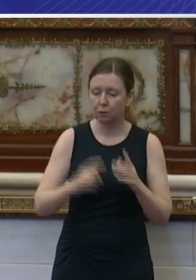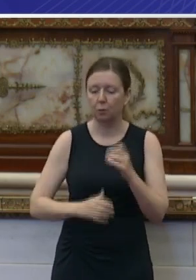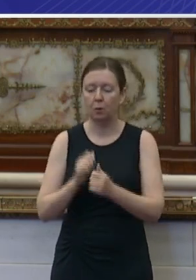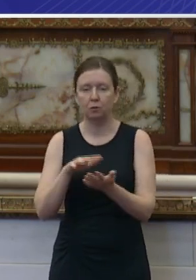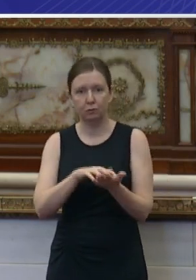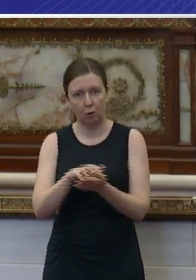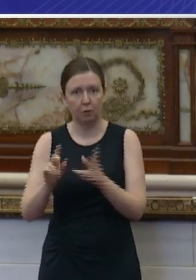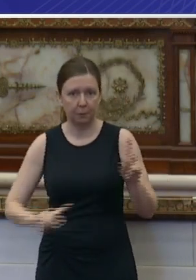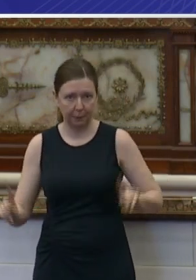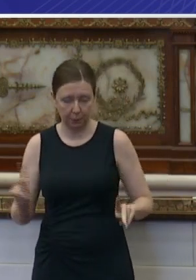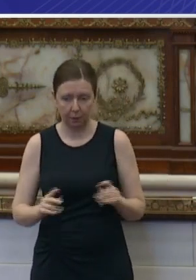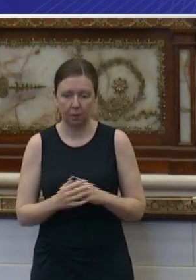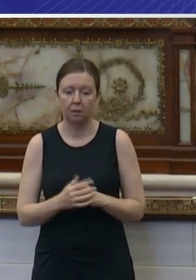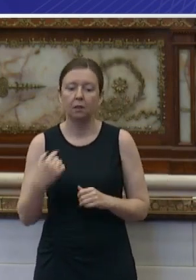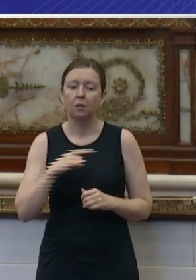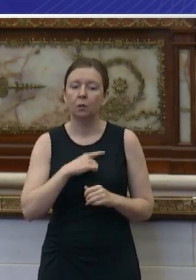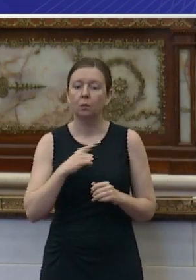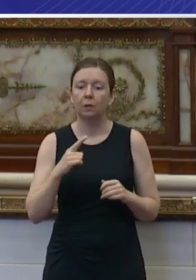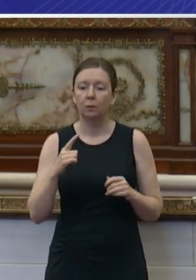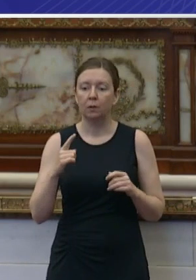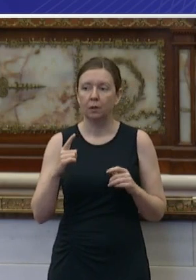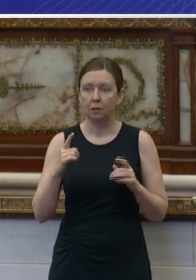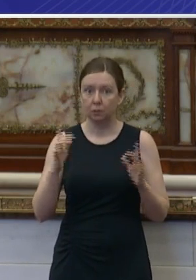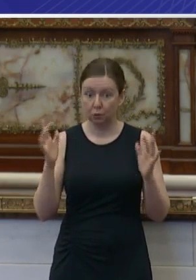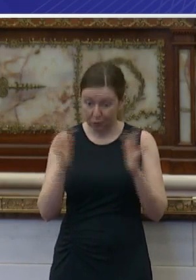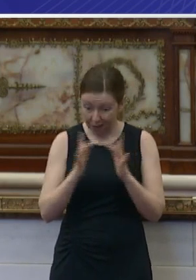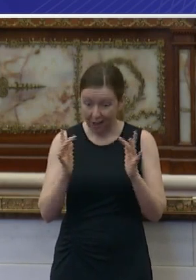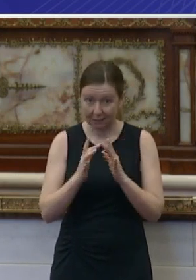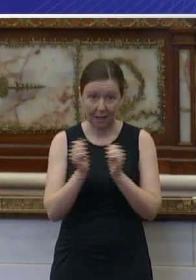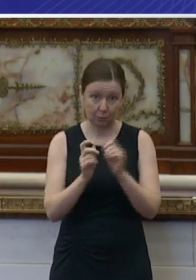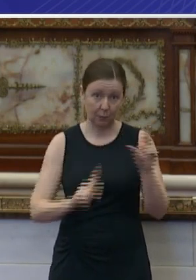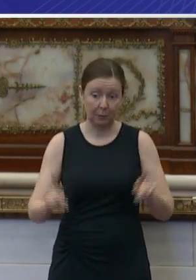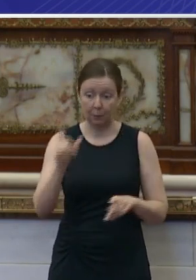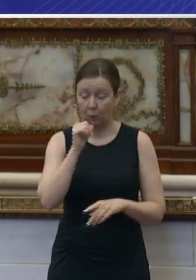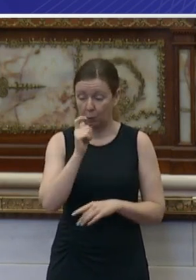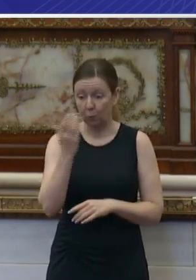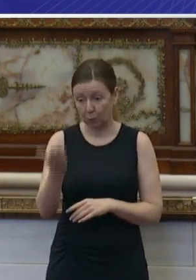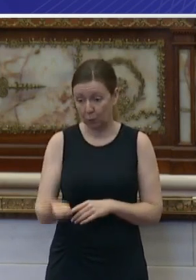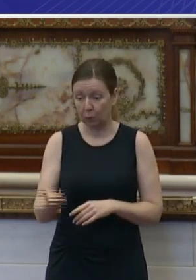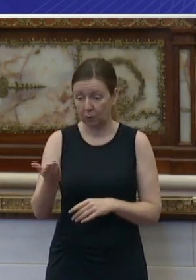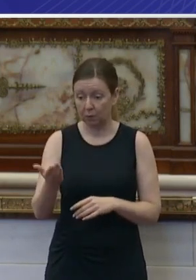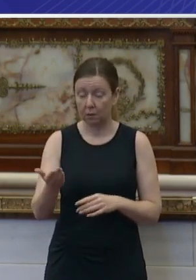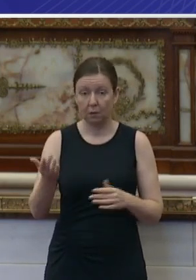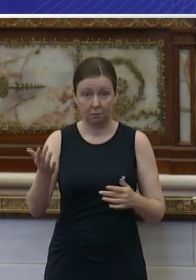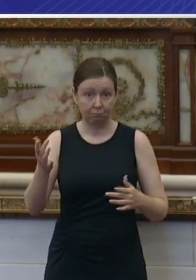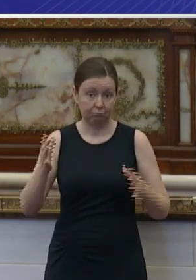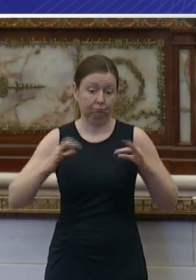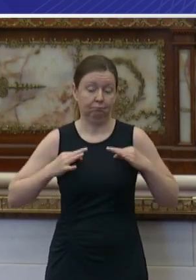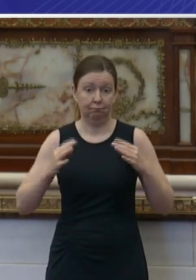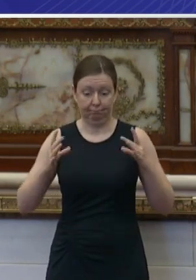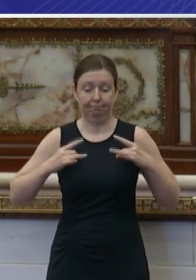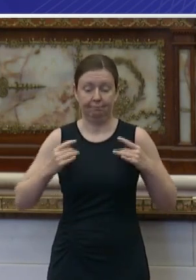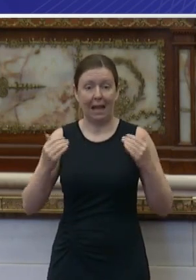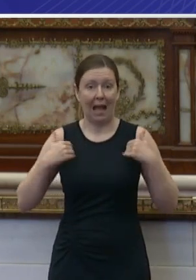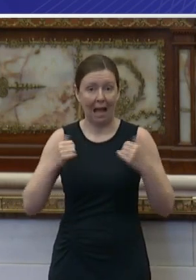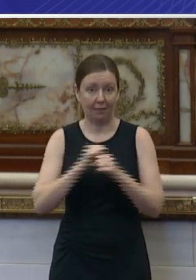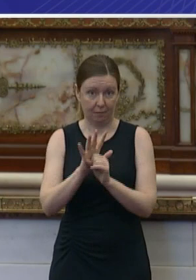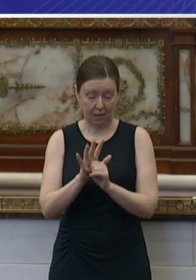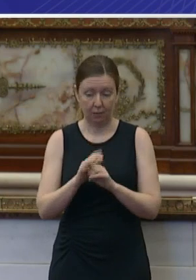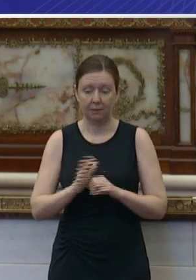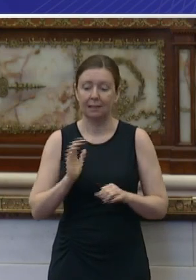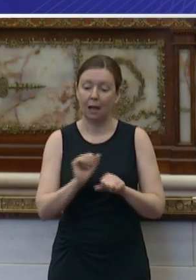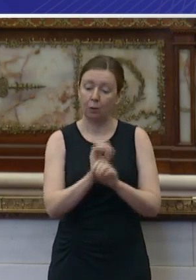vulnerable people, we were coming in direct contact with individuals who were contracting this virus. And our employees